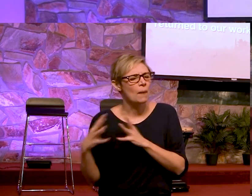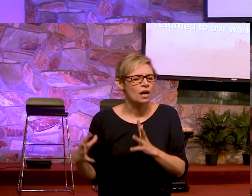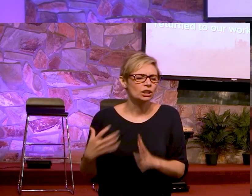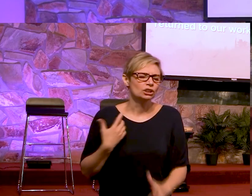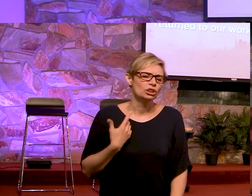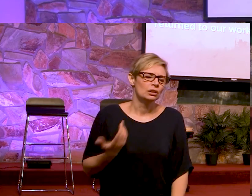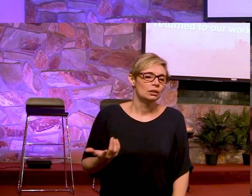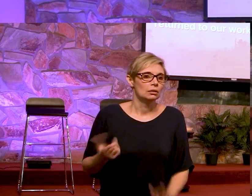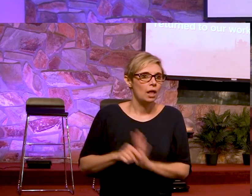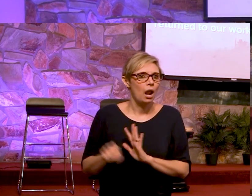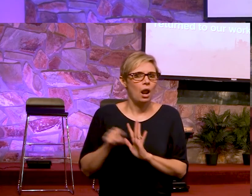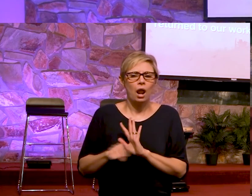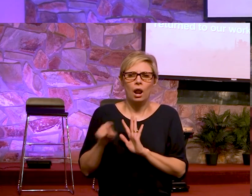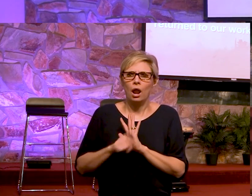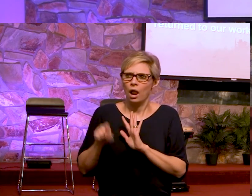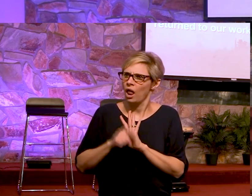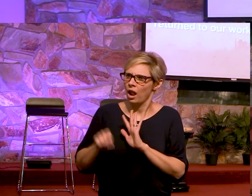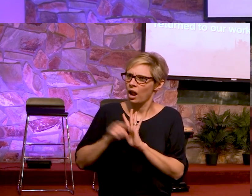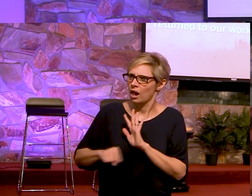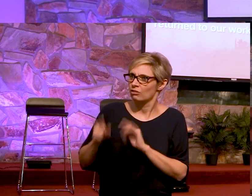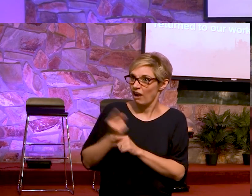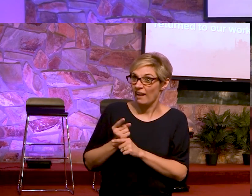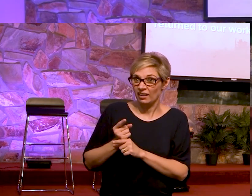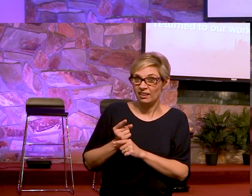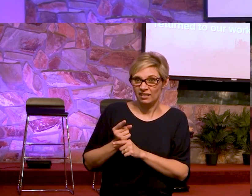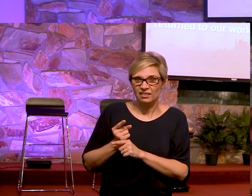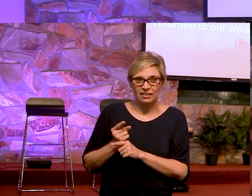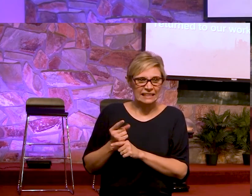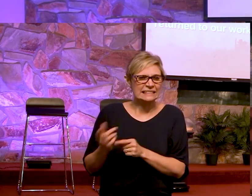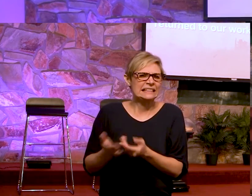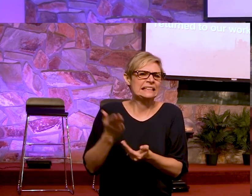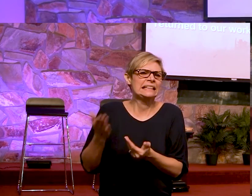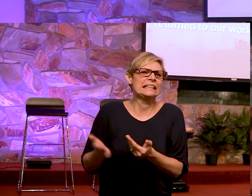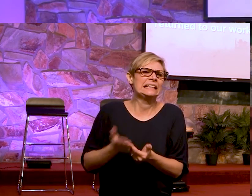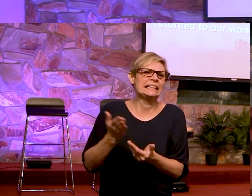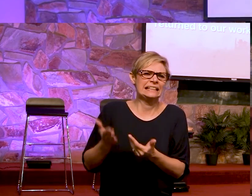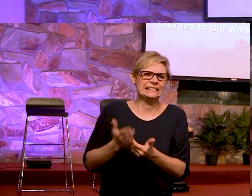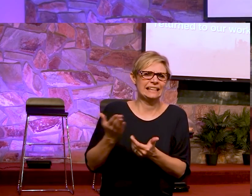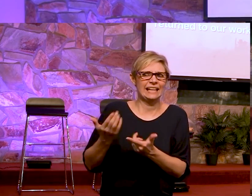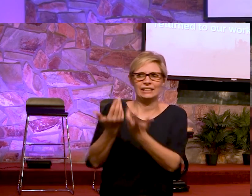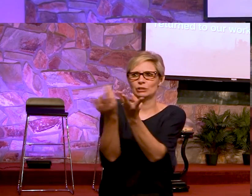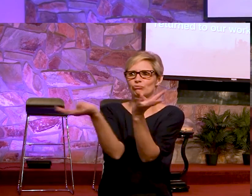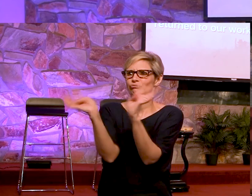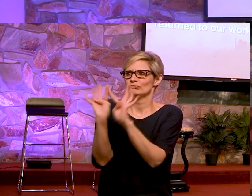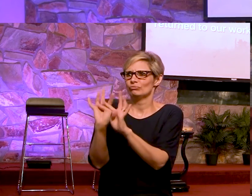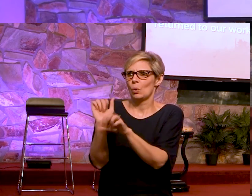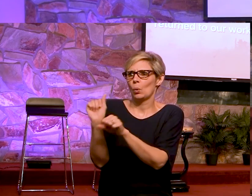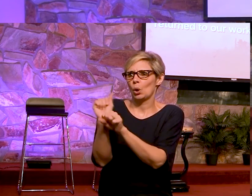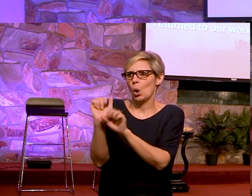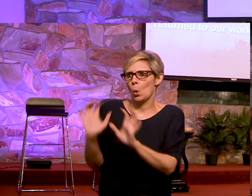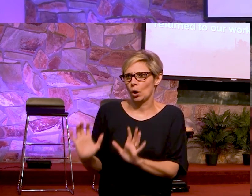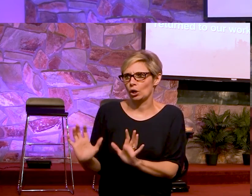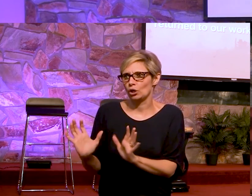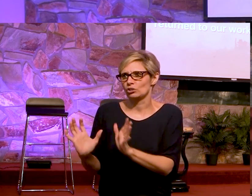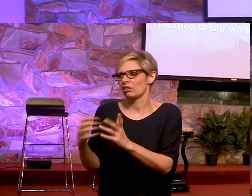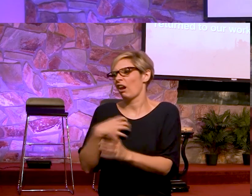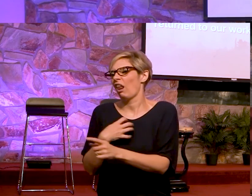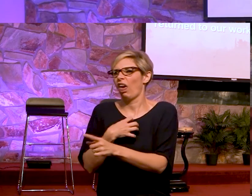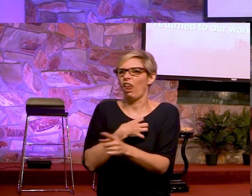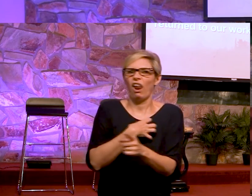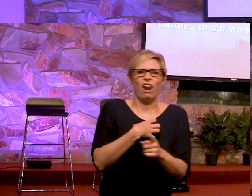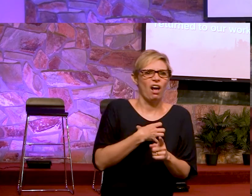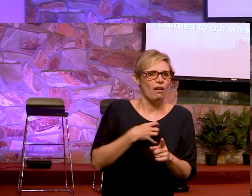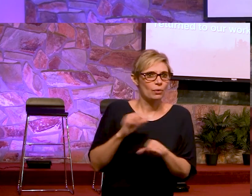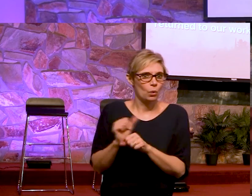and we're good. Within workers complaining to other workers about